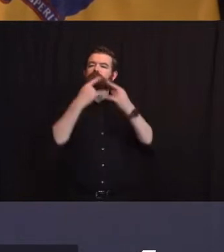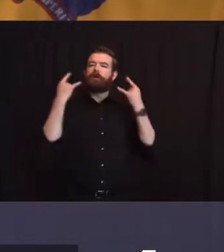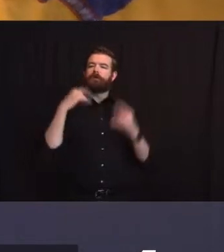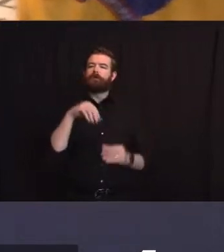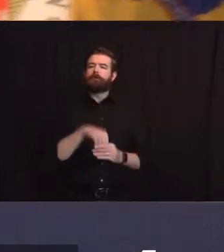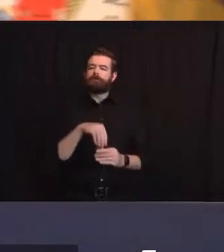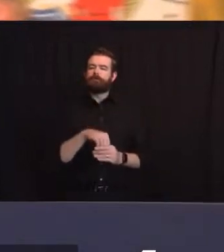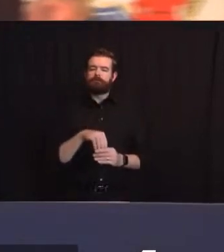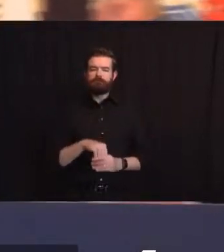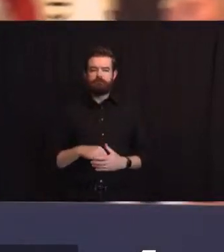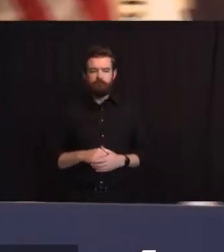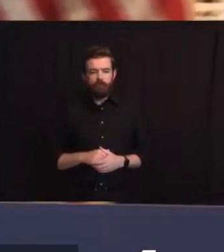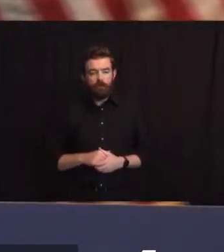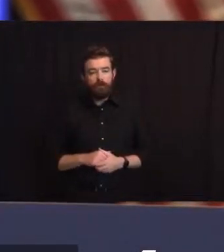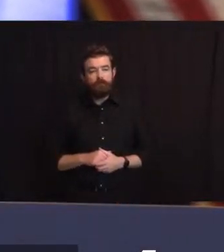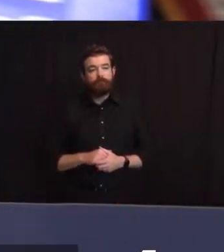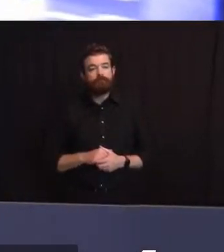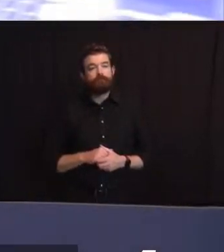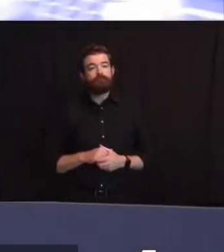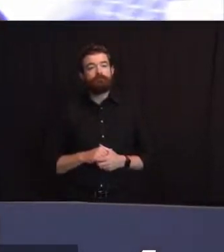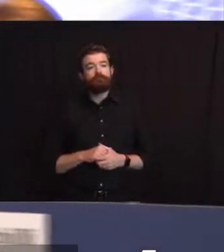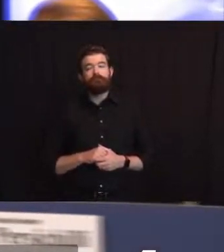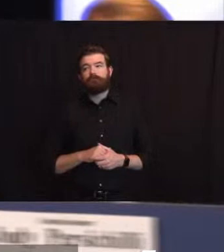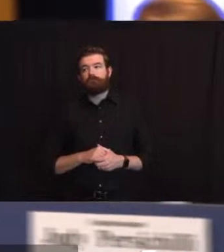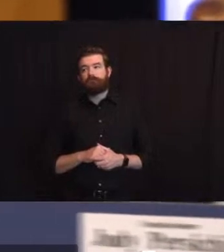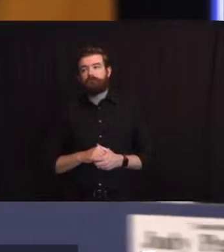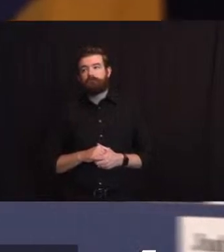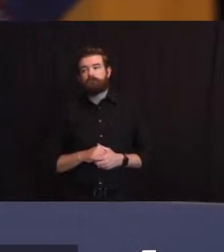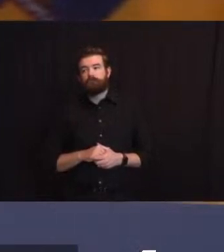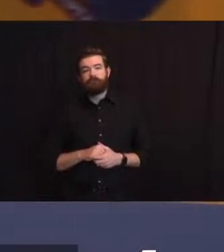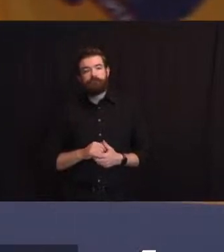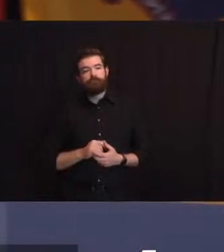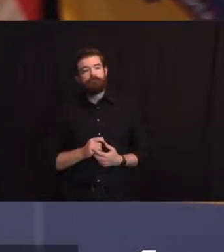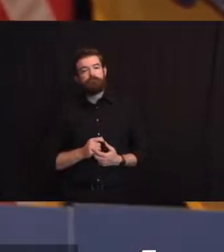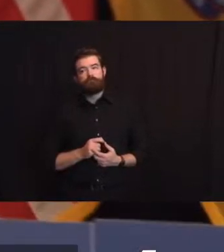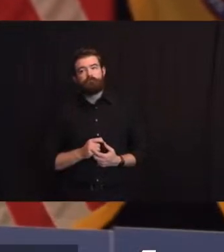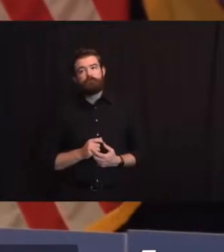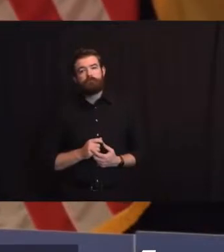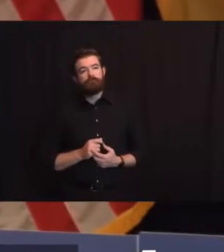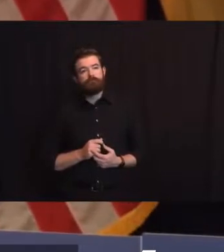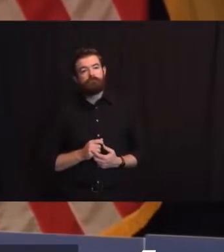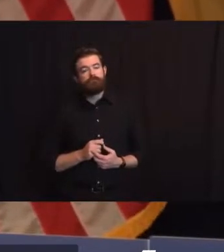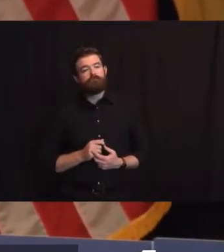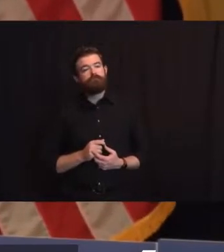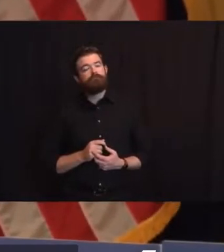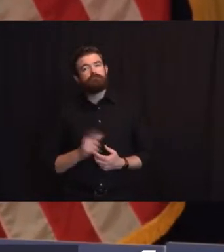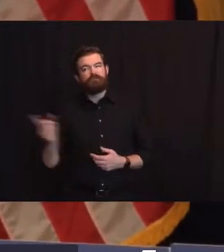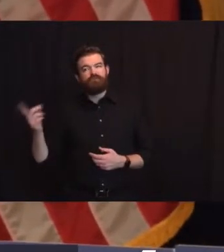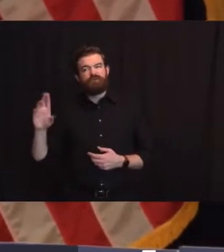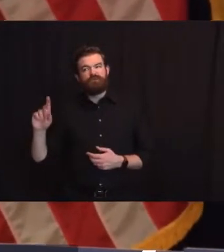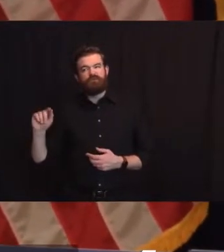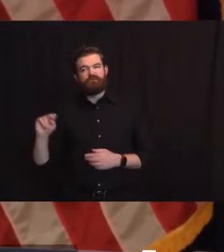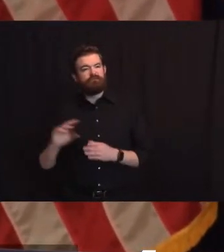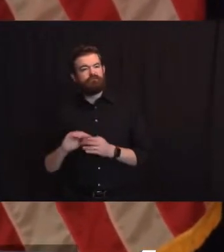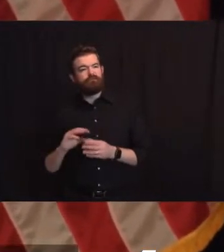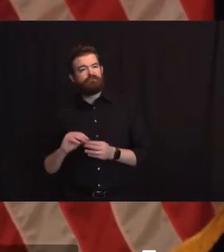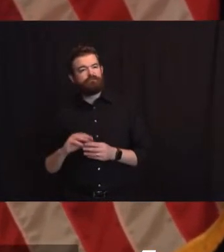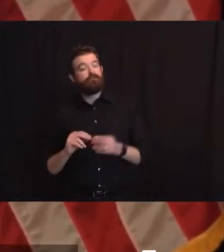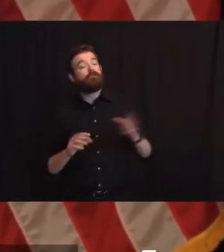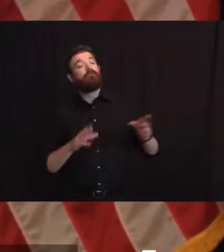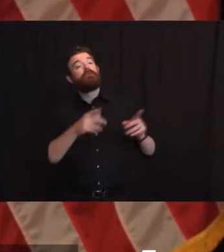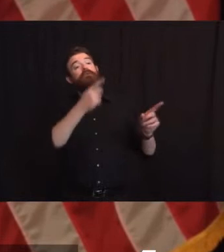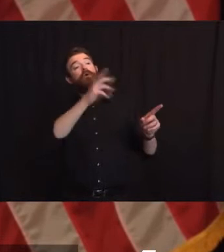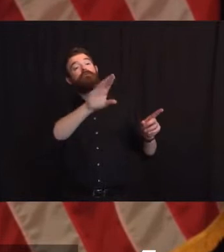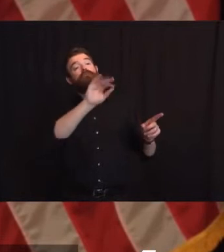to? Well, just a comment about, perhaps what Dr. Fauci meant. I didn't see the quote, but